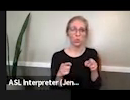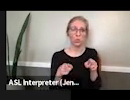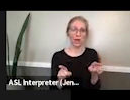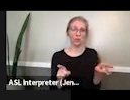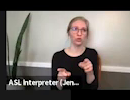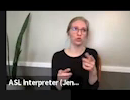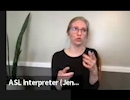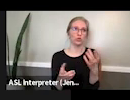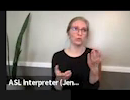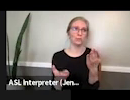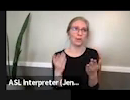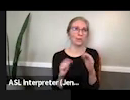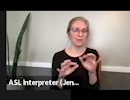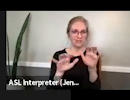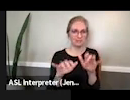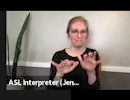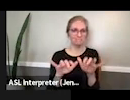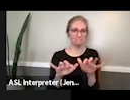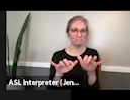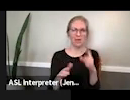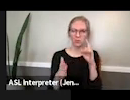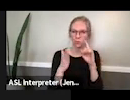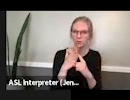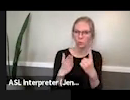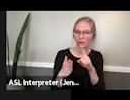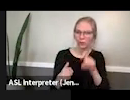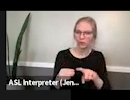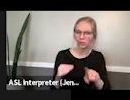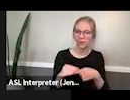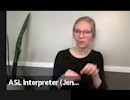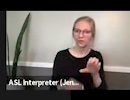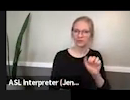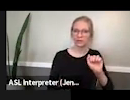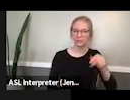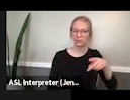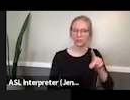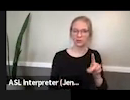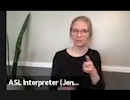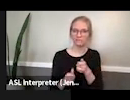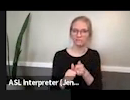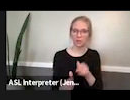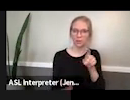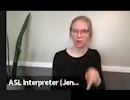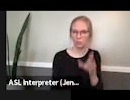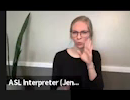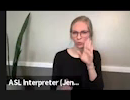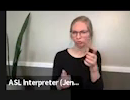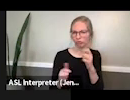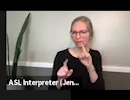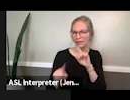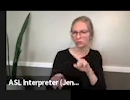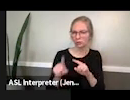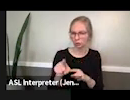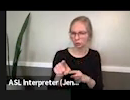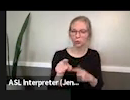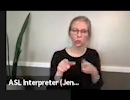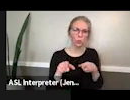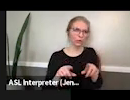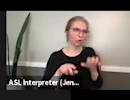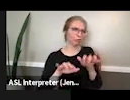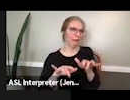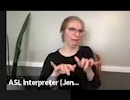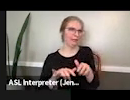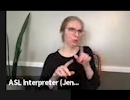be populating, I see there's another question about the CAPD follow-up. We'll try to get to that. While you're writing, if you have